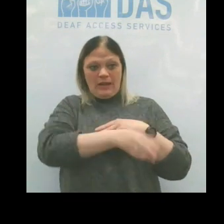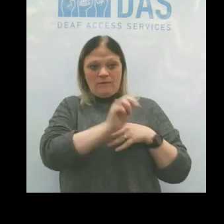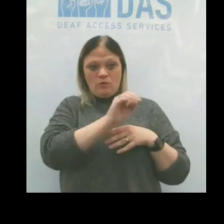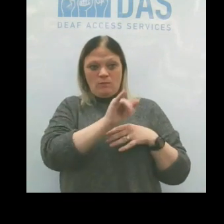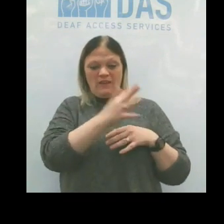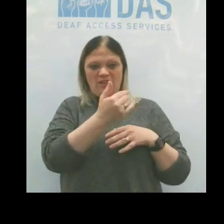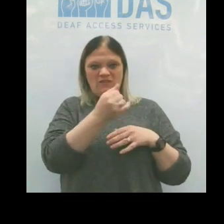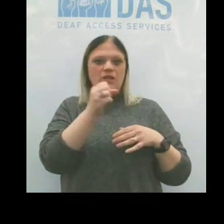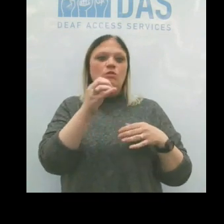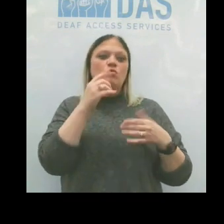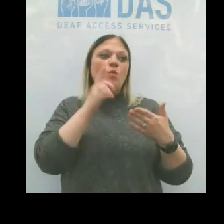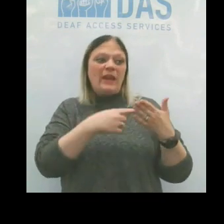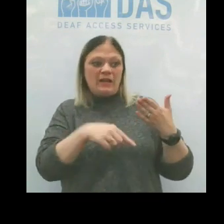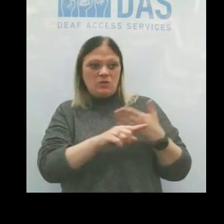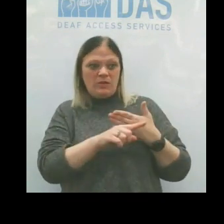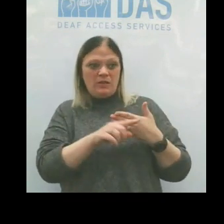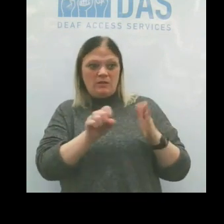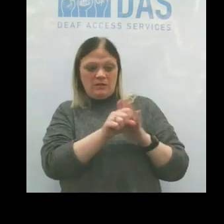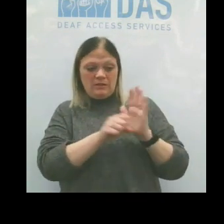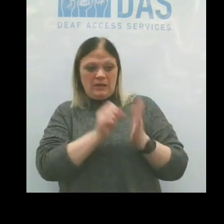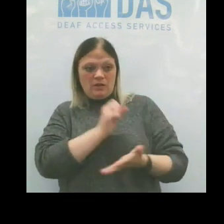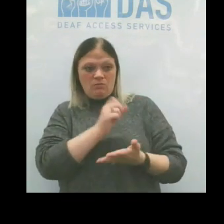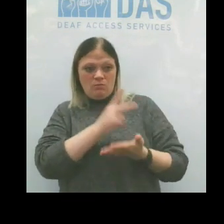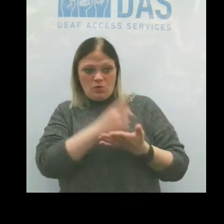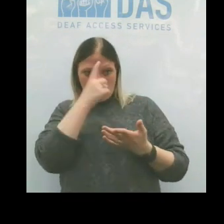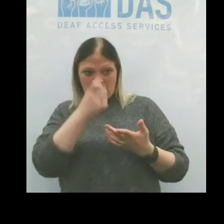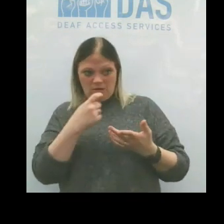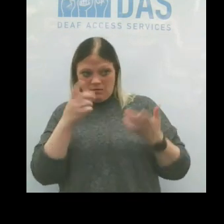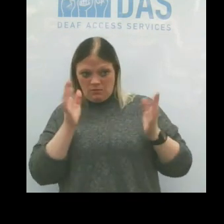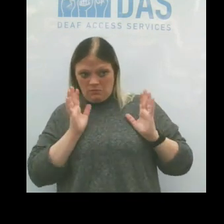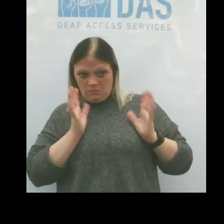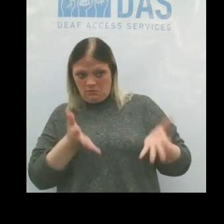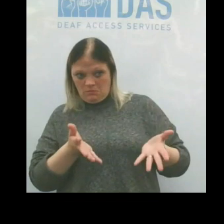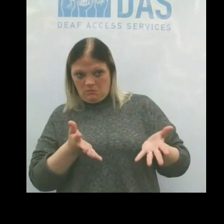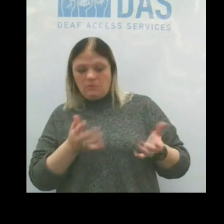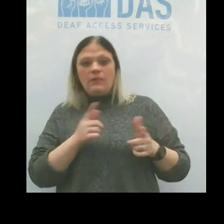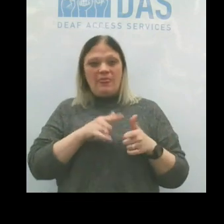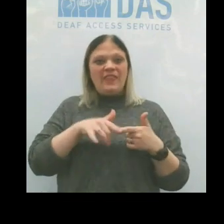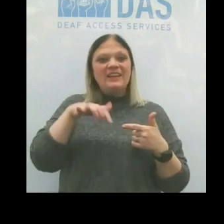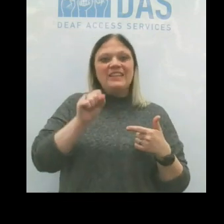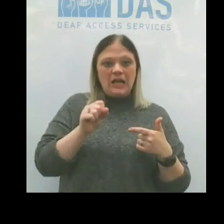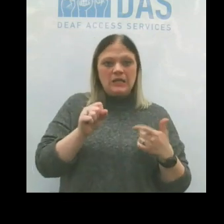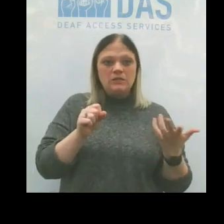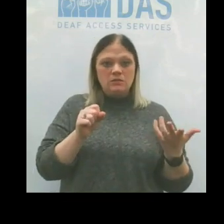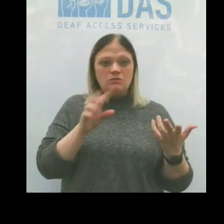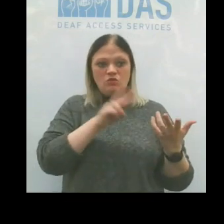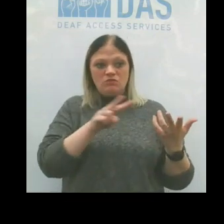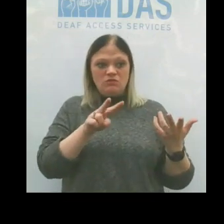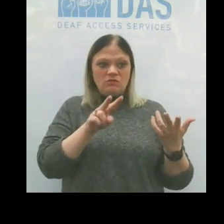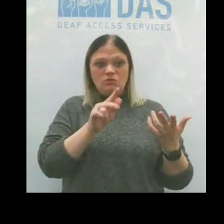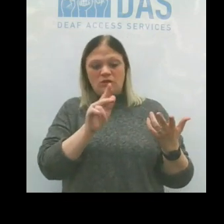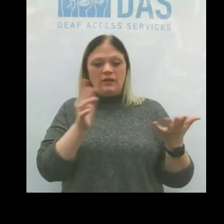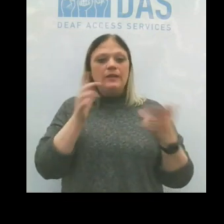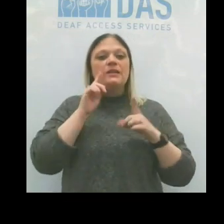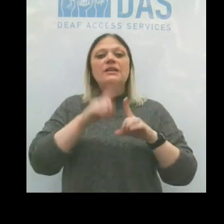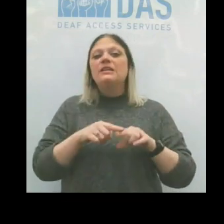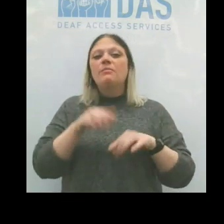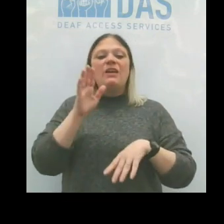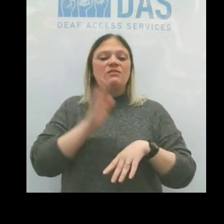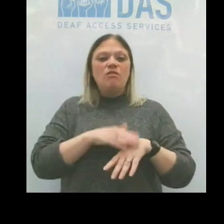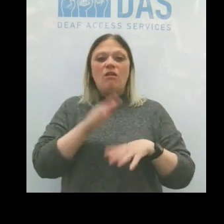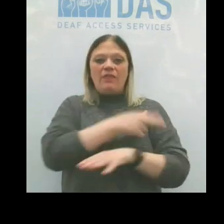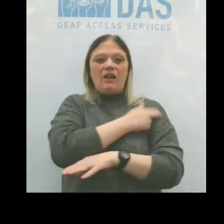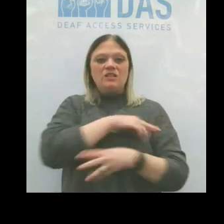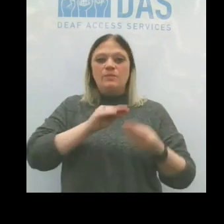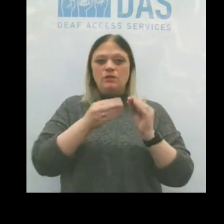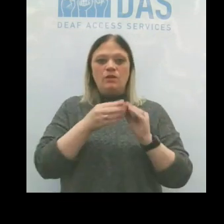standard and the state approved it, yes, we could reopen around May 22nd, May 23rd. It all depends on those hospitalization numbers and what we can do to reduce